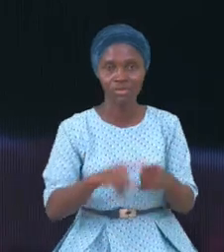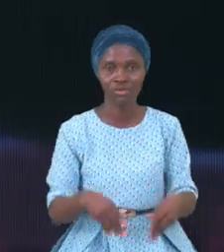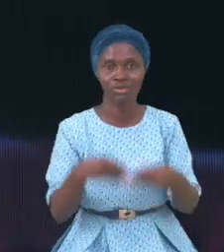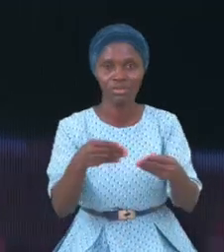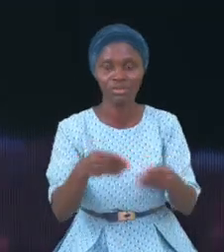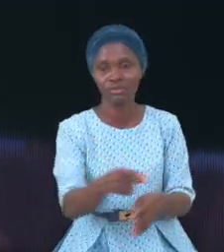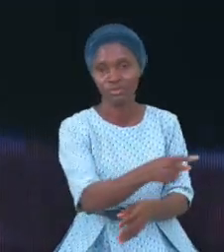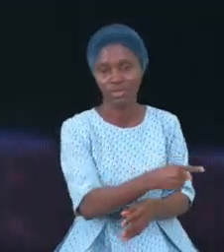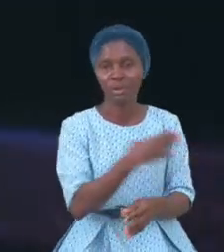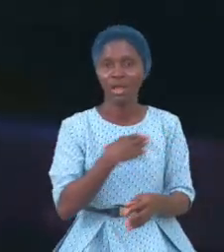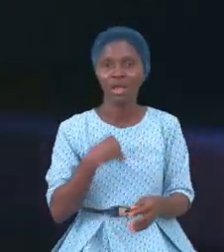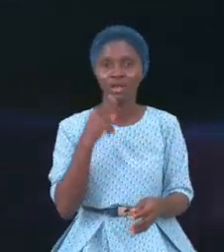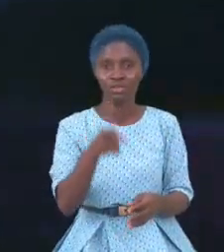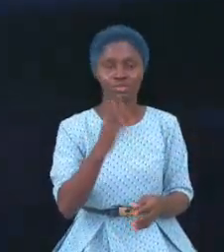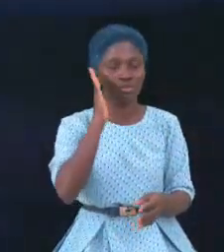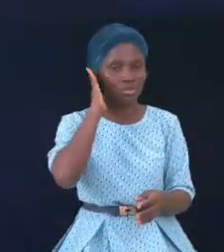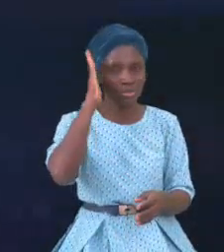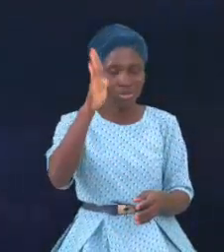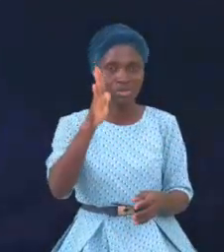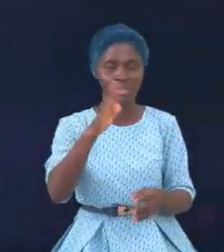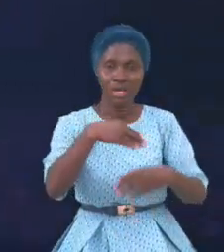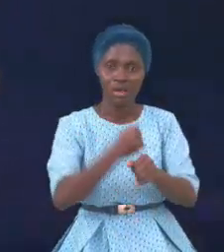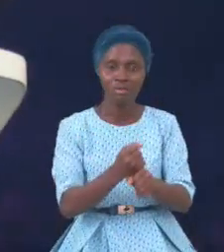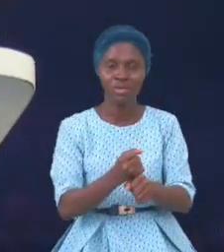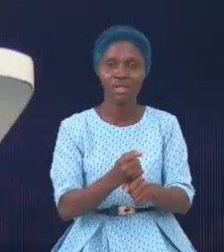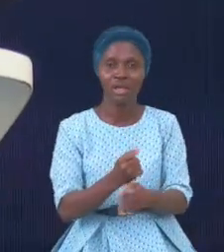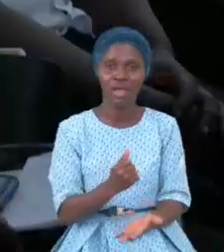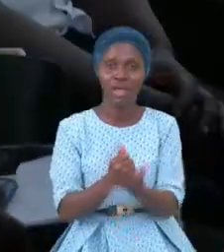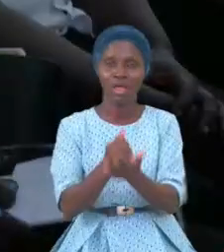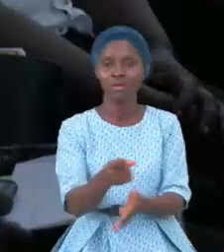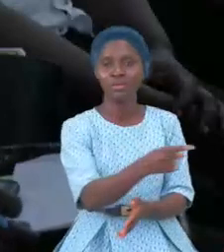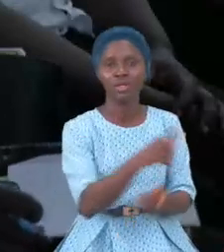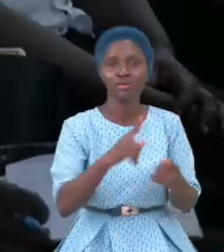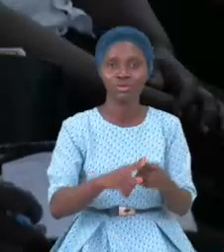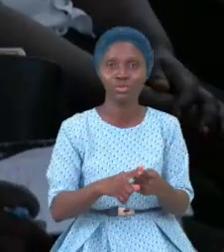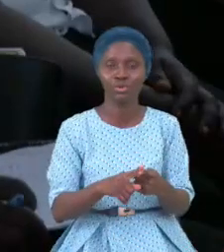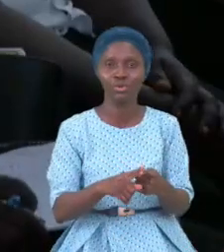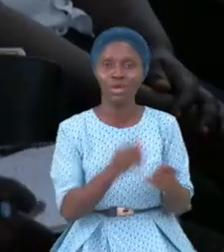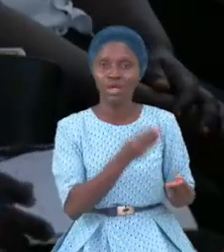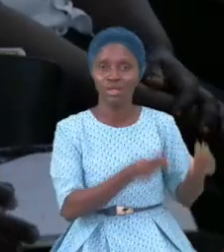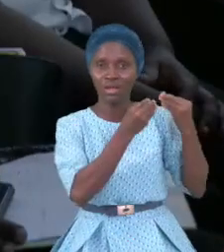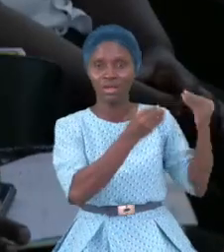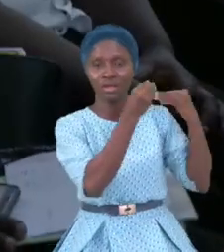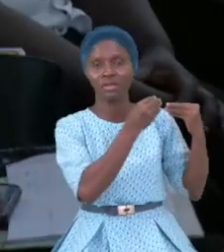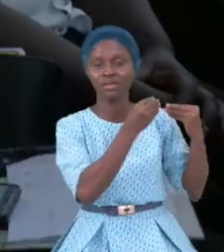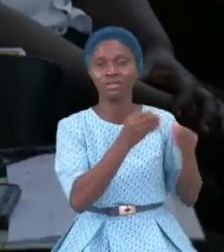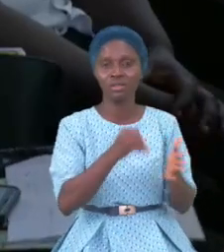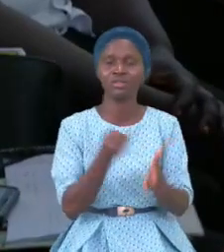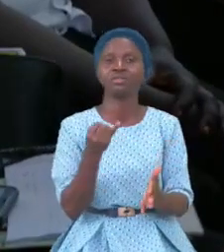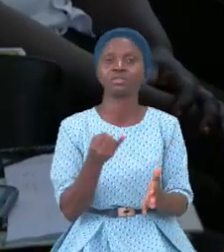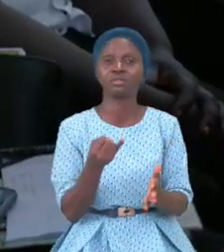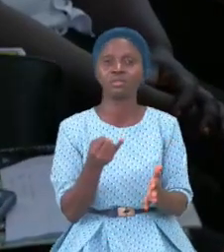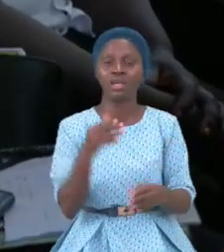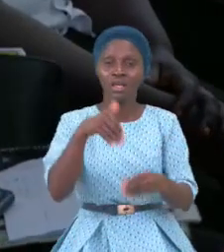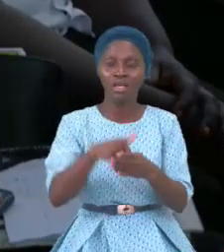cause them to inherit it. Look at verse 8 there. In verse 8, it tells us,